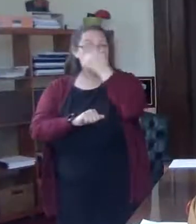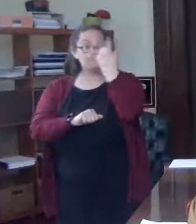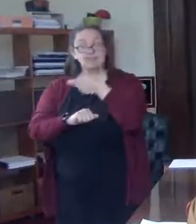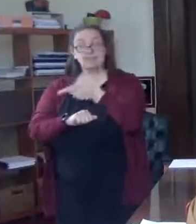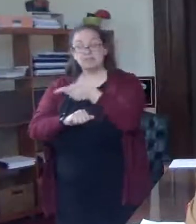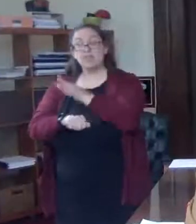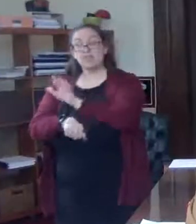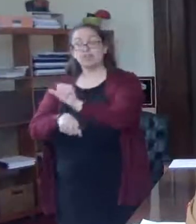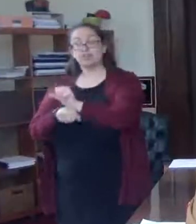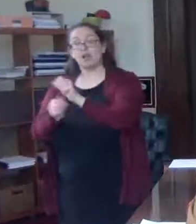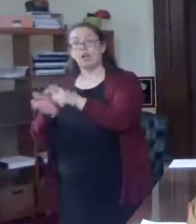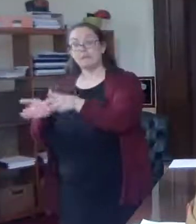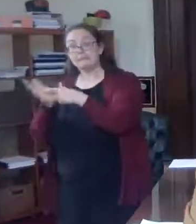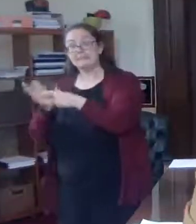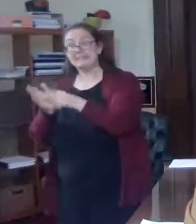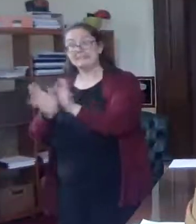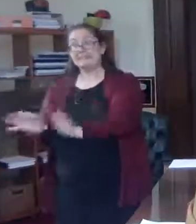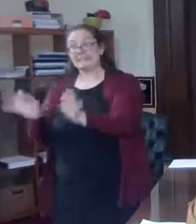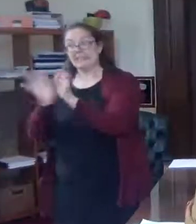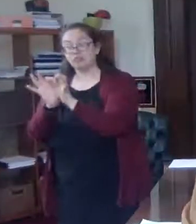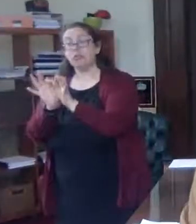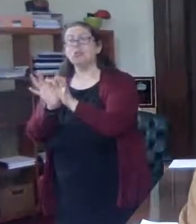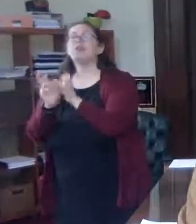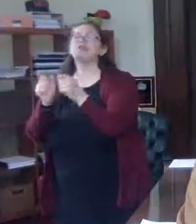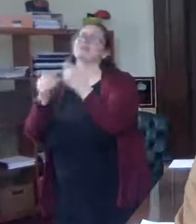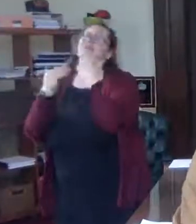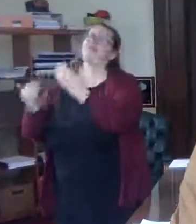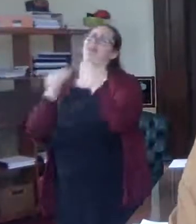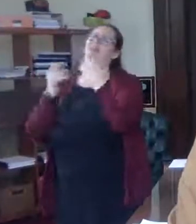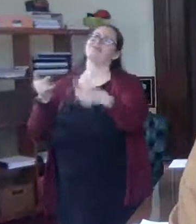is essential. So thanks to all of you who